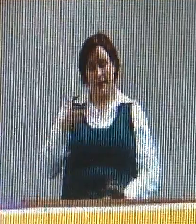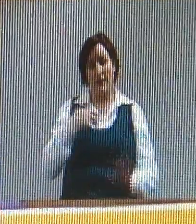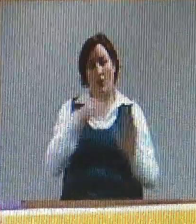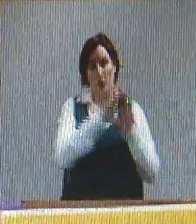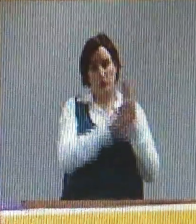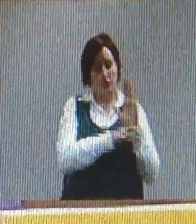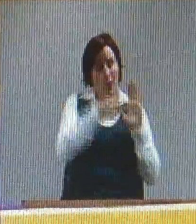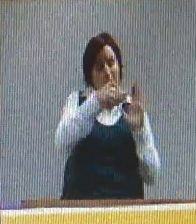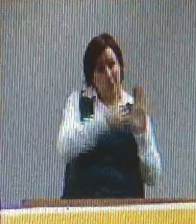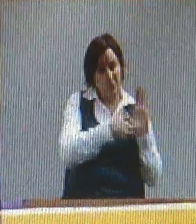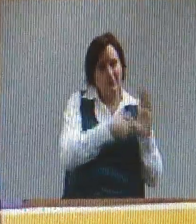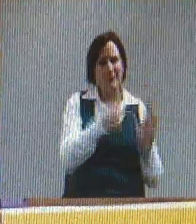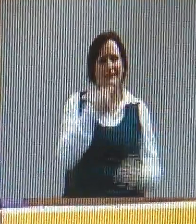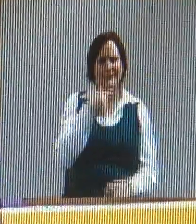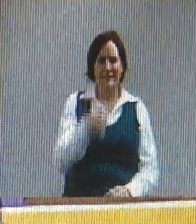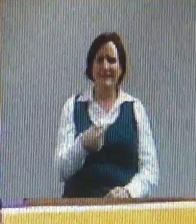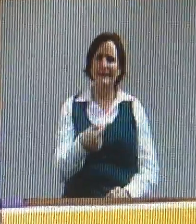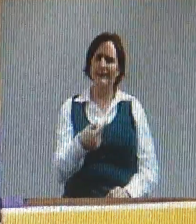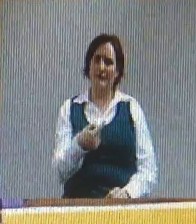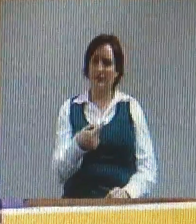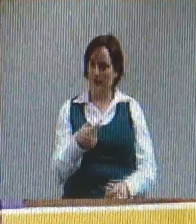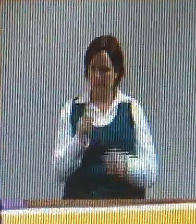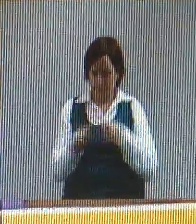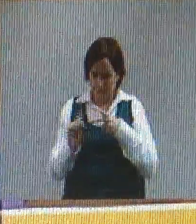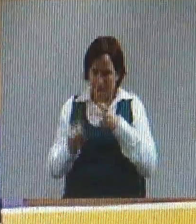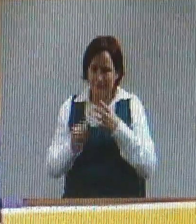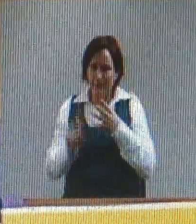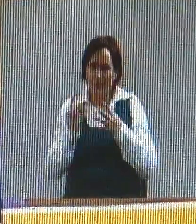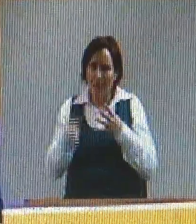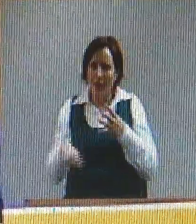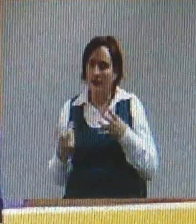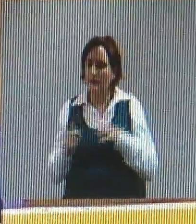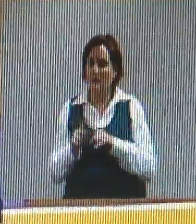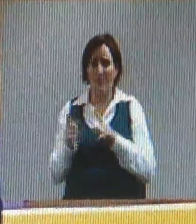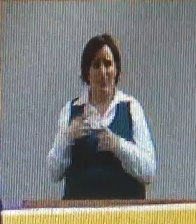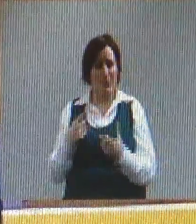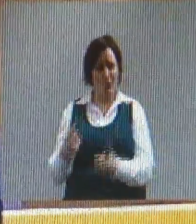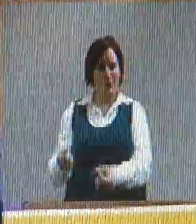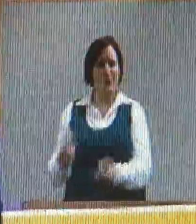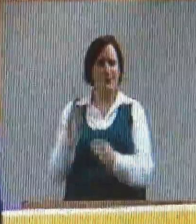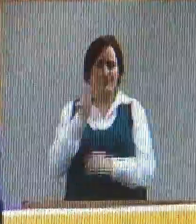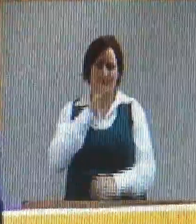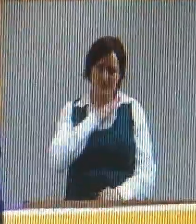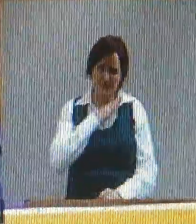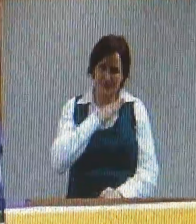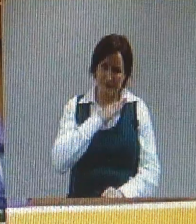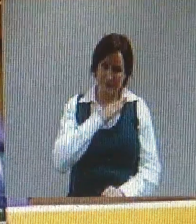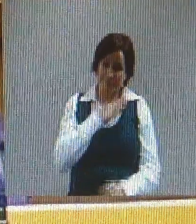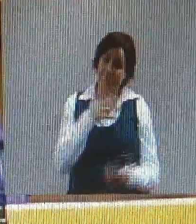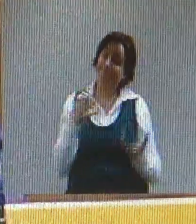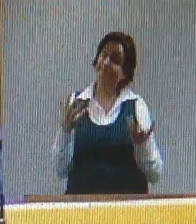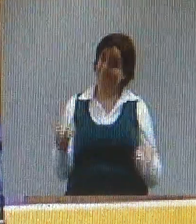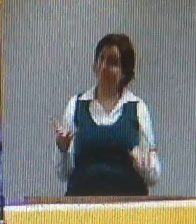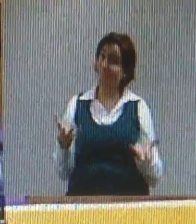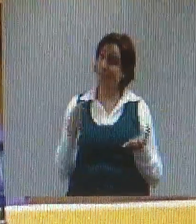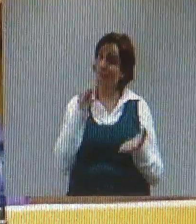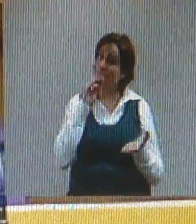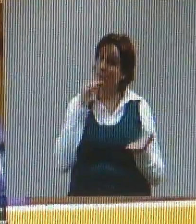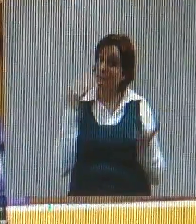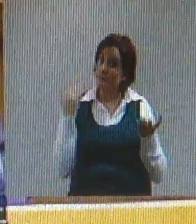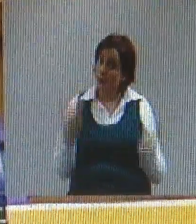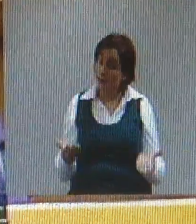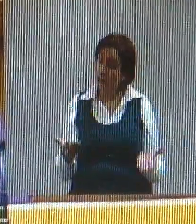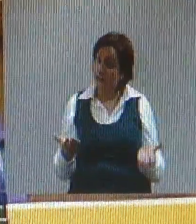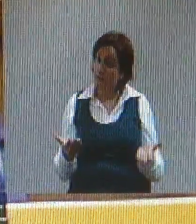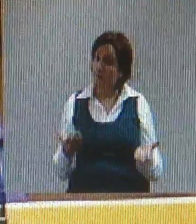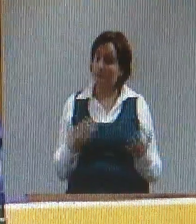Constitution, remains largely untransformed, which clearly evidences, to me, remaining